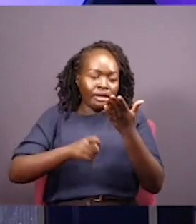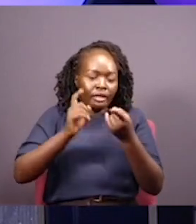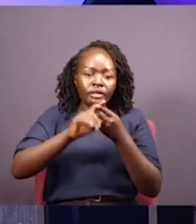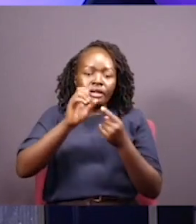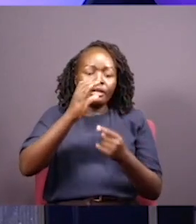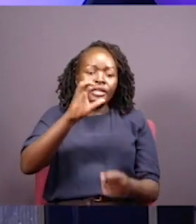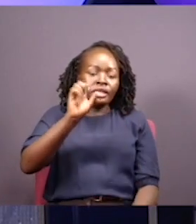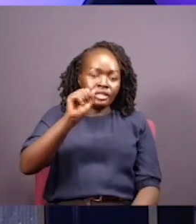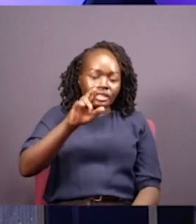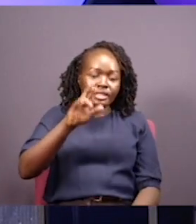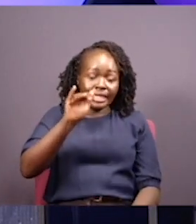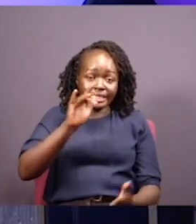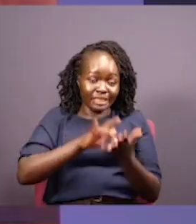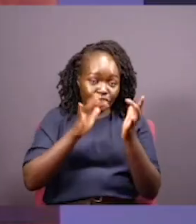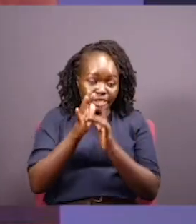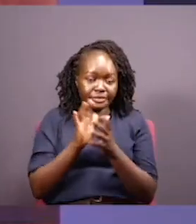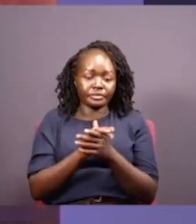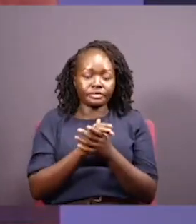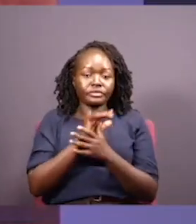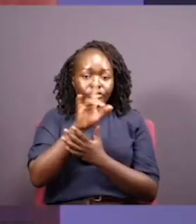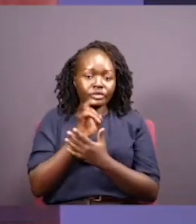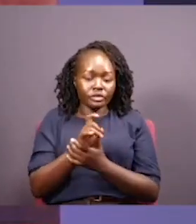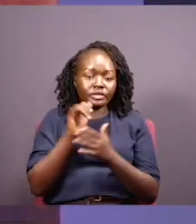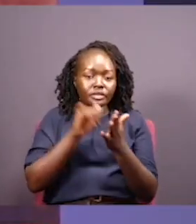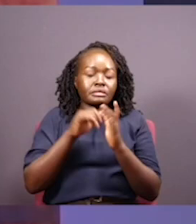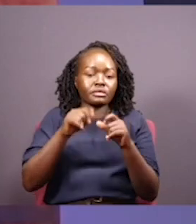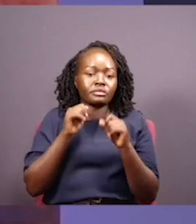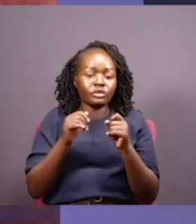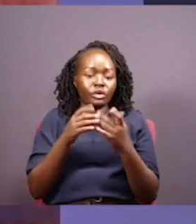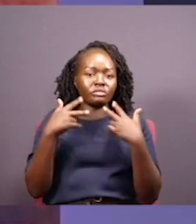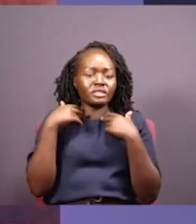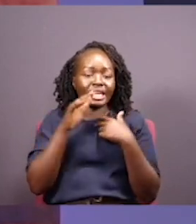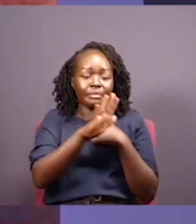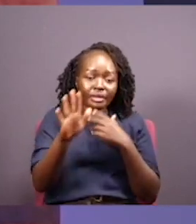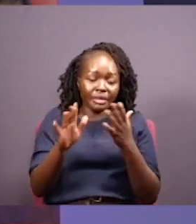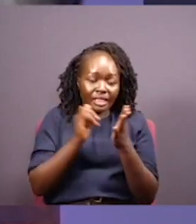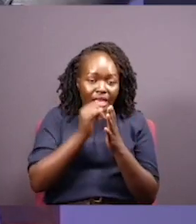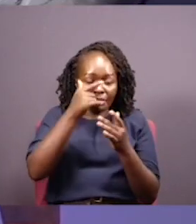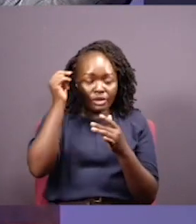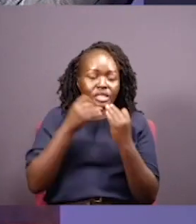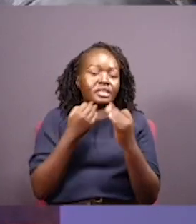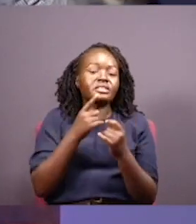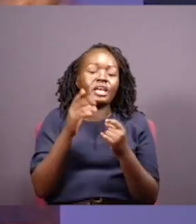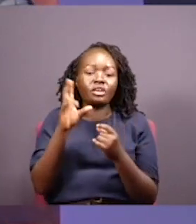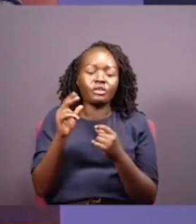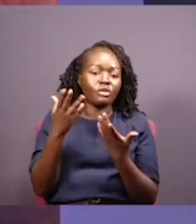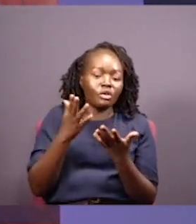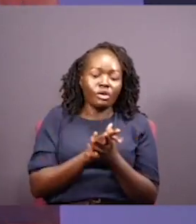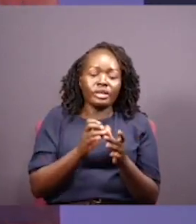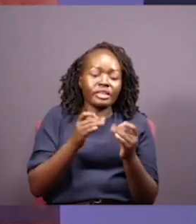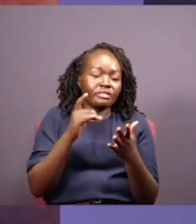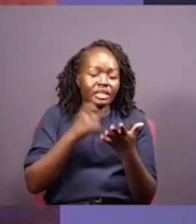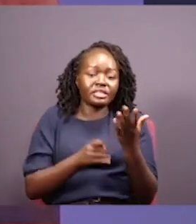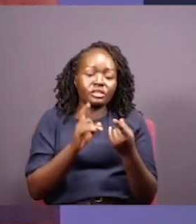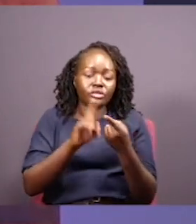they were asking him this question so that they could trap him. Because if he says, you don't give taxes to Caesar, then